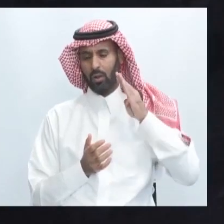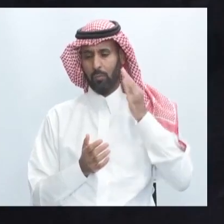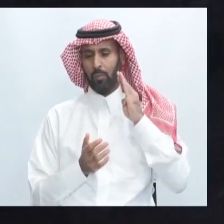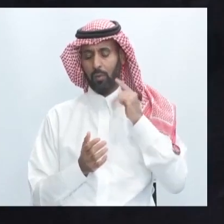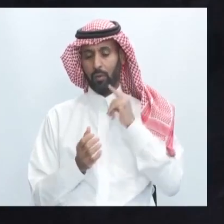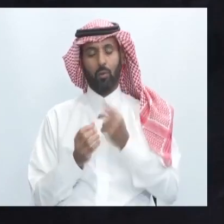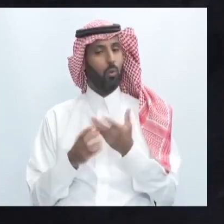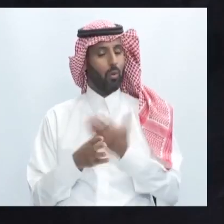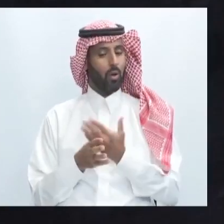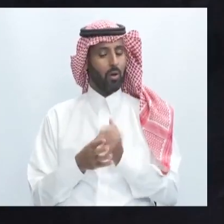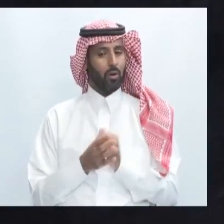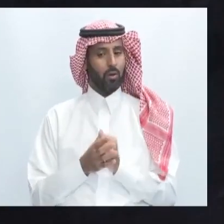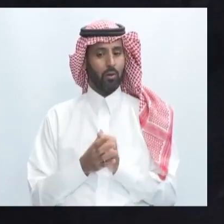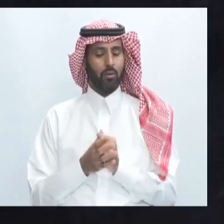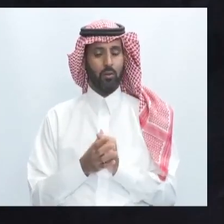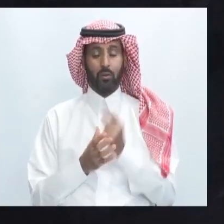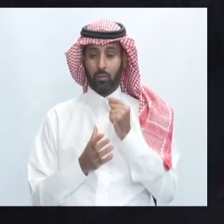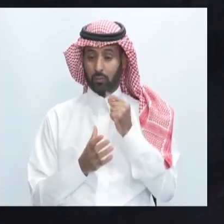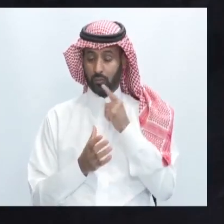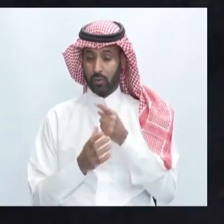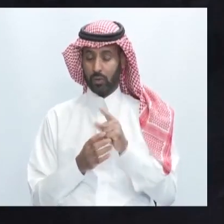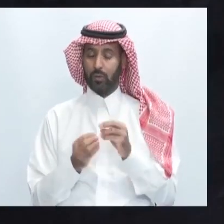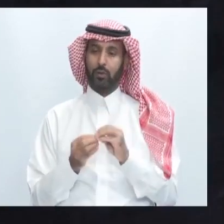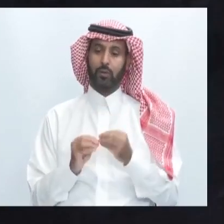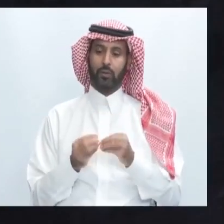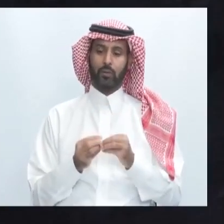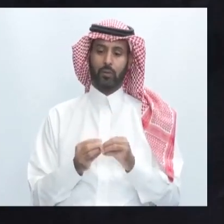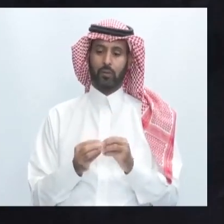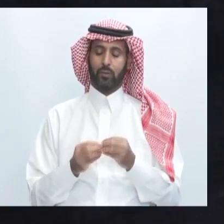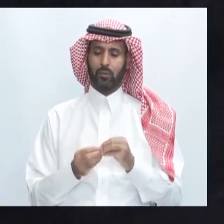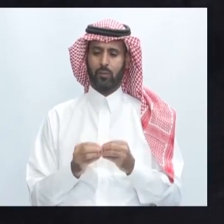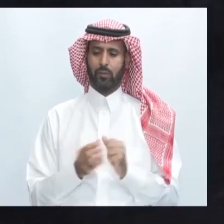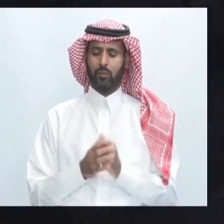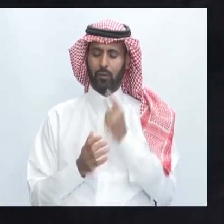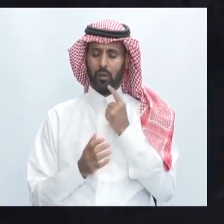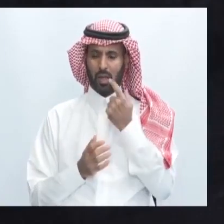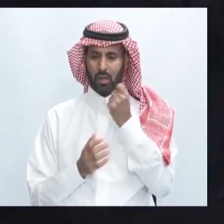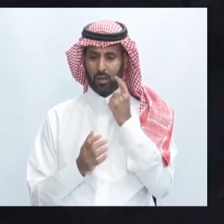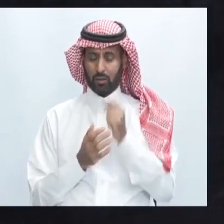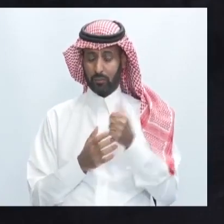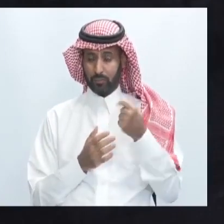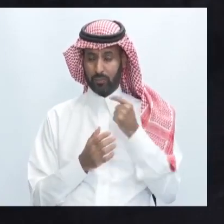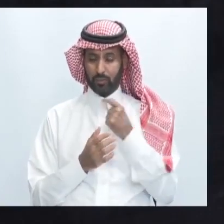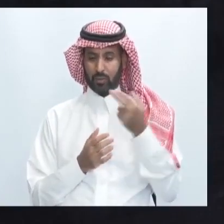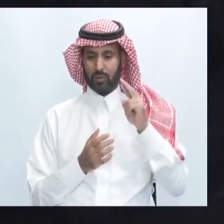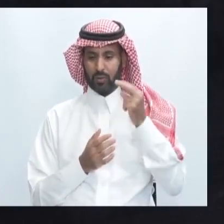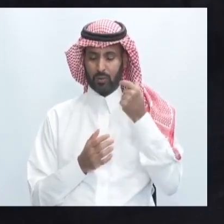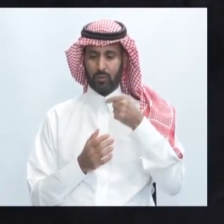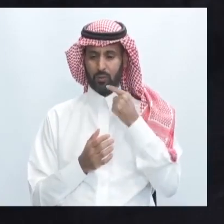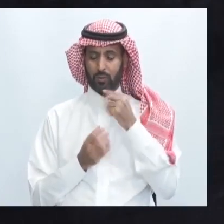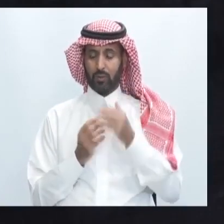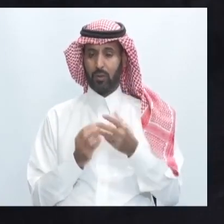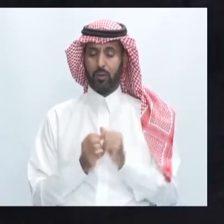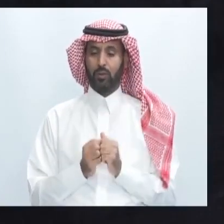question, why? Why is this your favorite color? If you choose either red, green, or blue, orange,